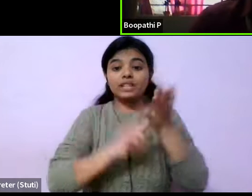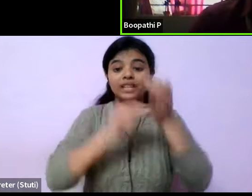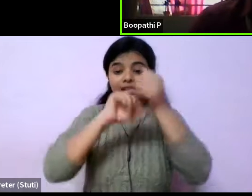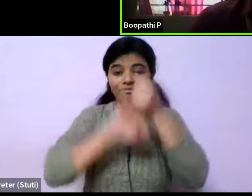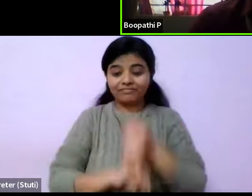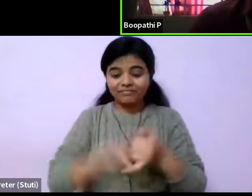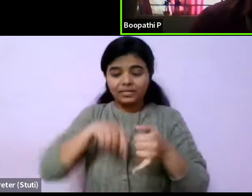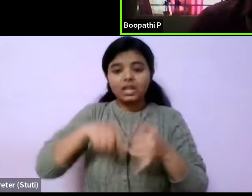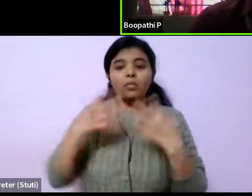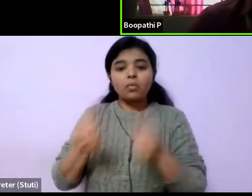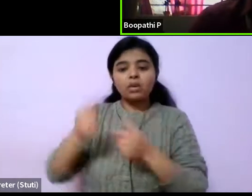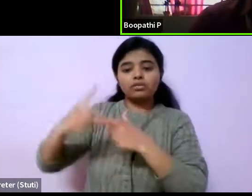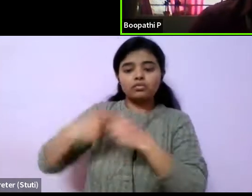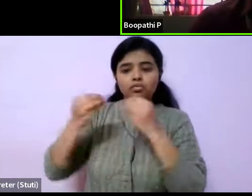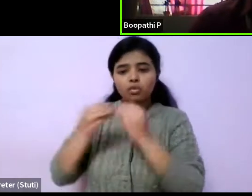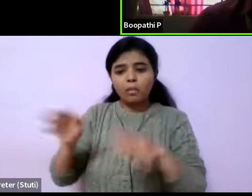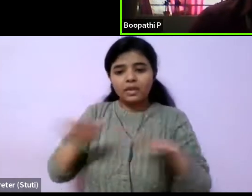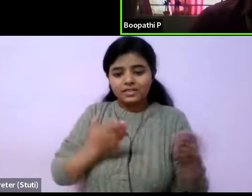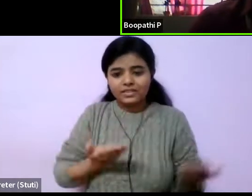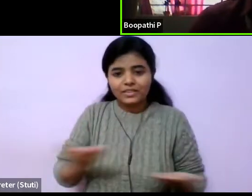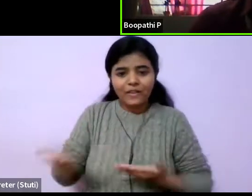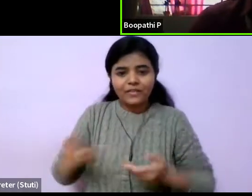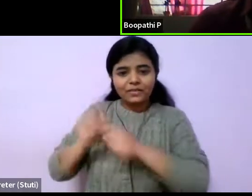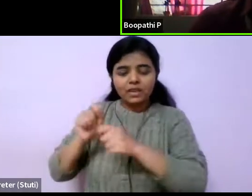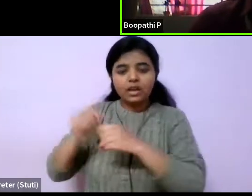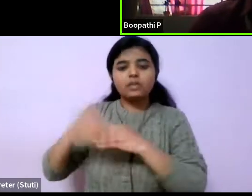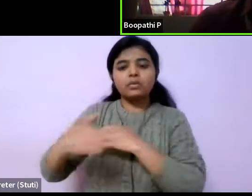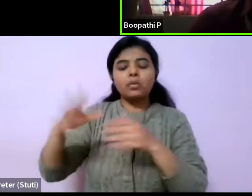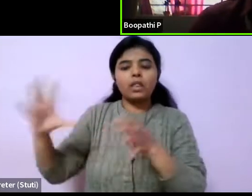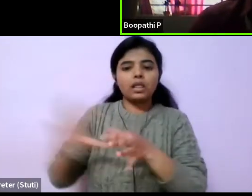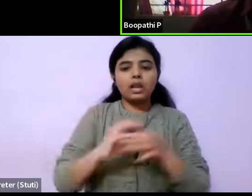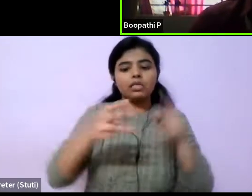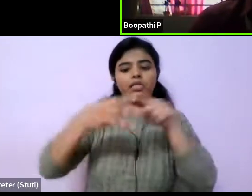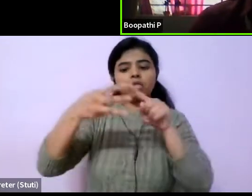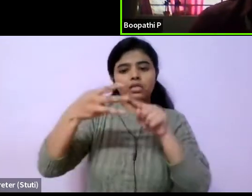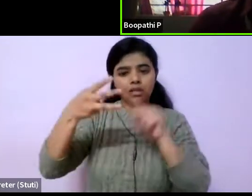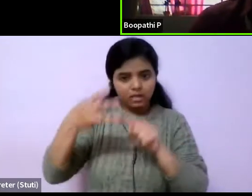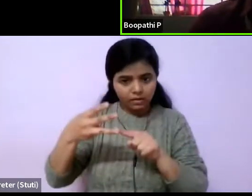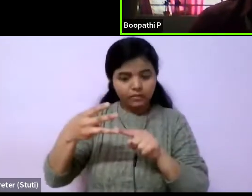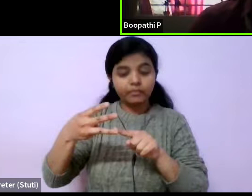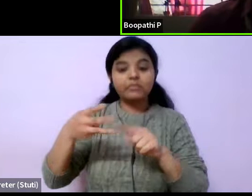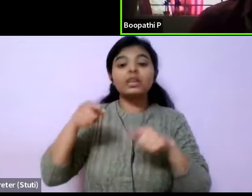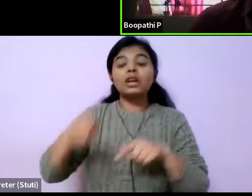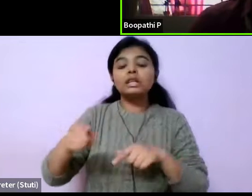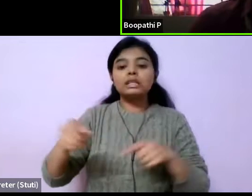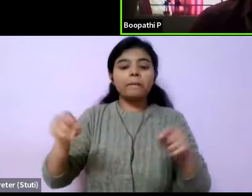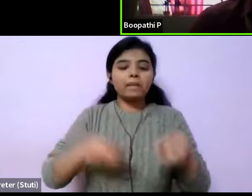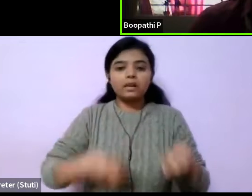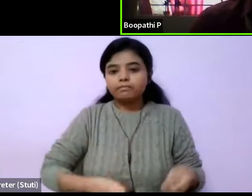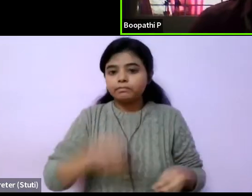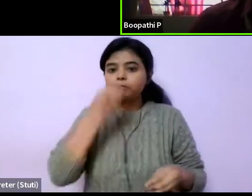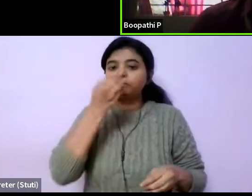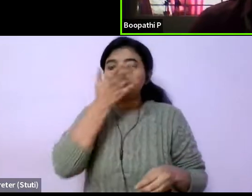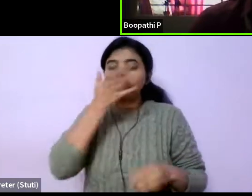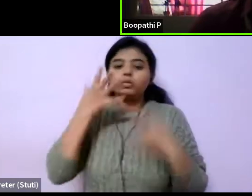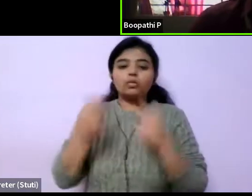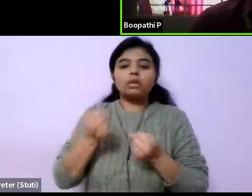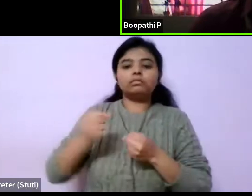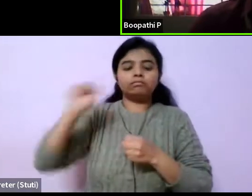service. So, the 3 days the movement went again. It started as a hunger strike, as their